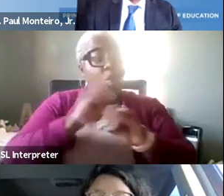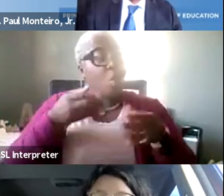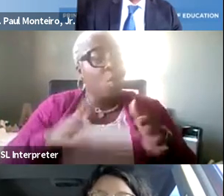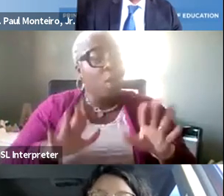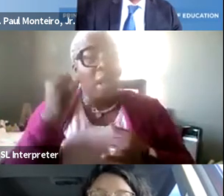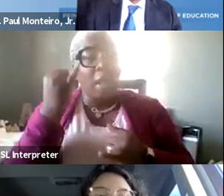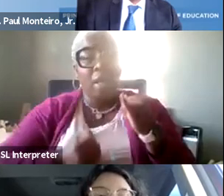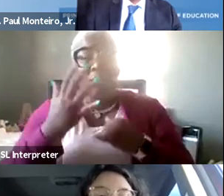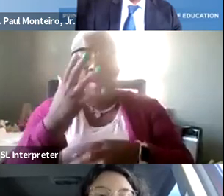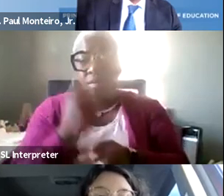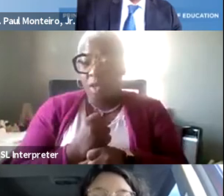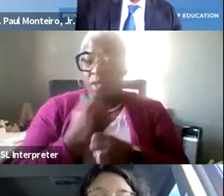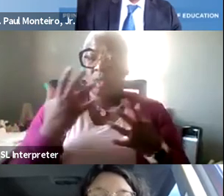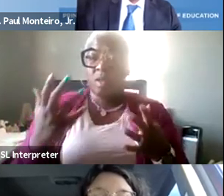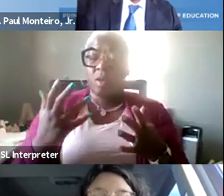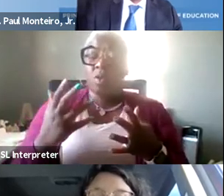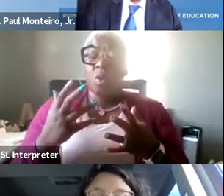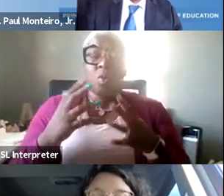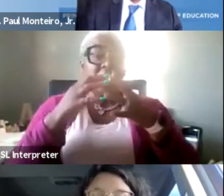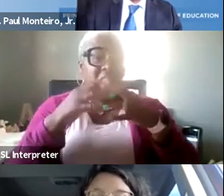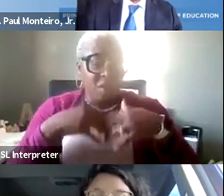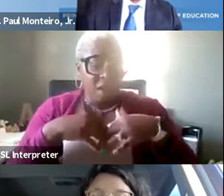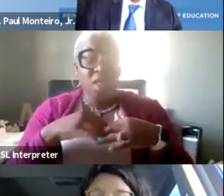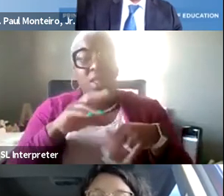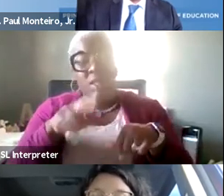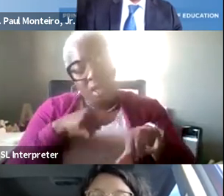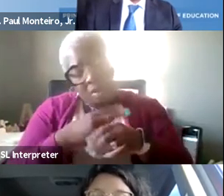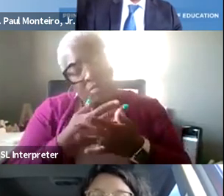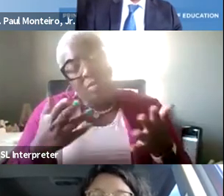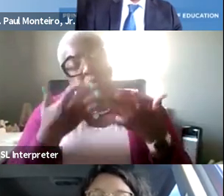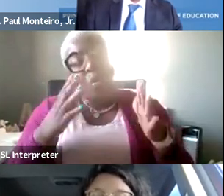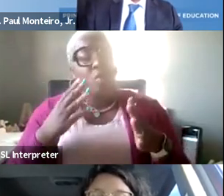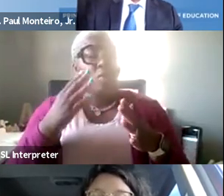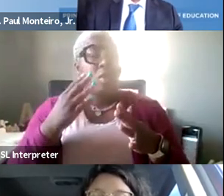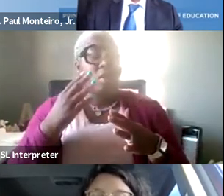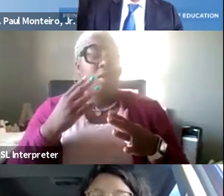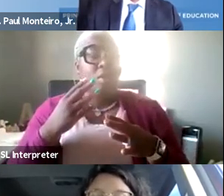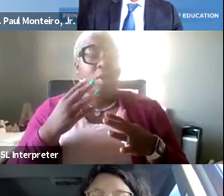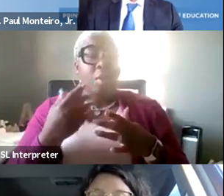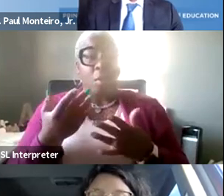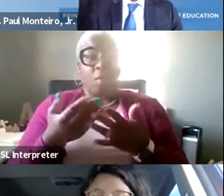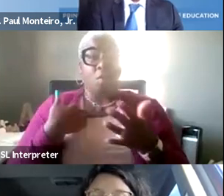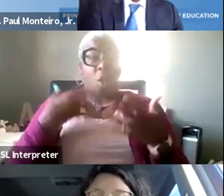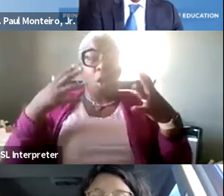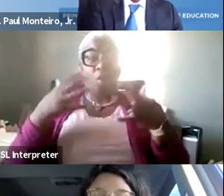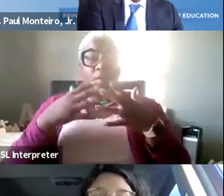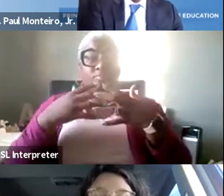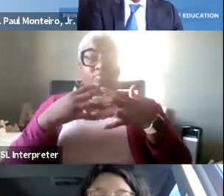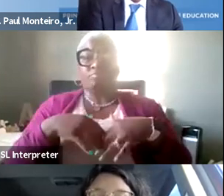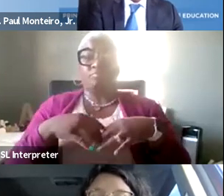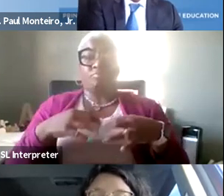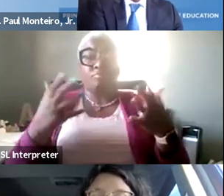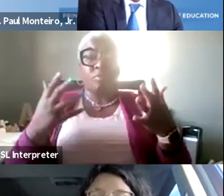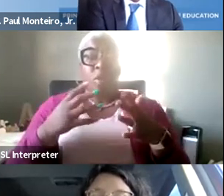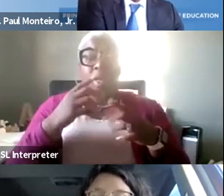5 years. And so natural deterioration is a real thing. And we were already sort of the most deteriorated. We were Cycle 1 school. So I just